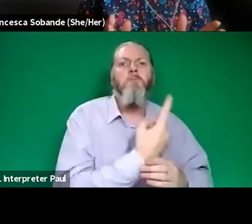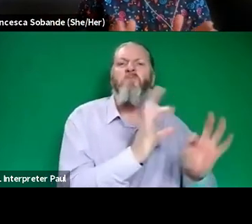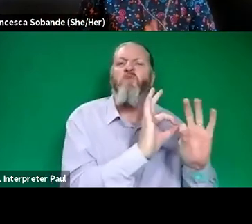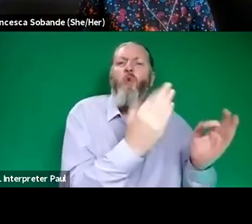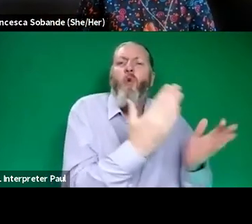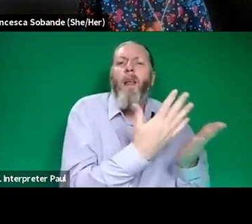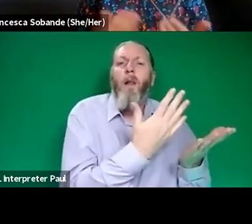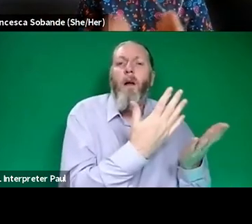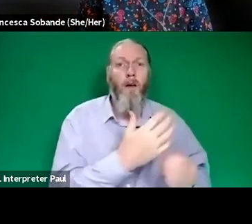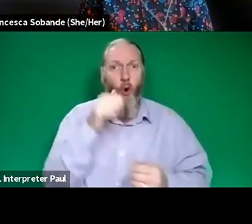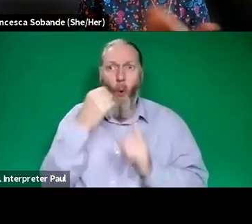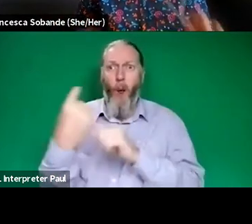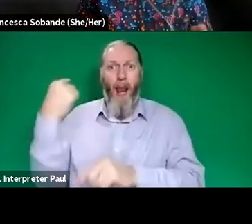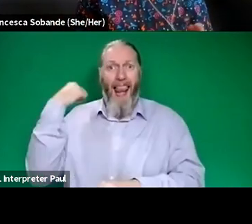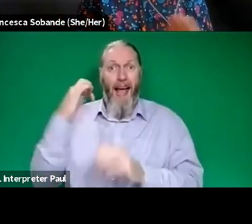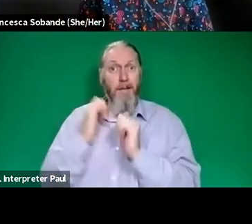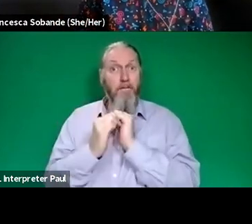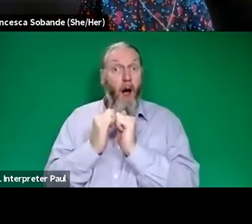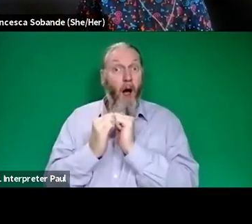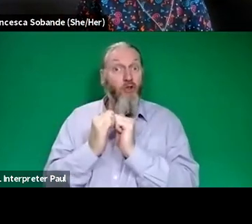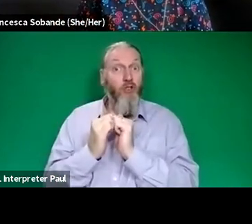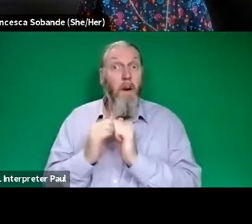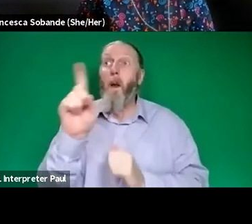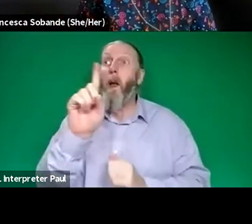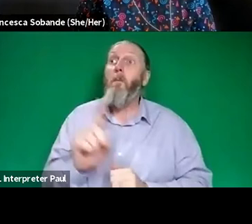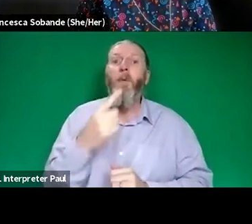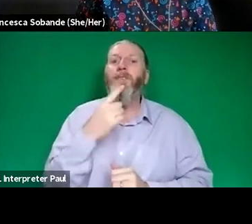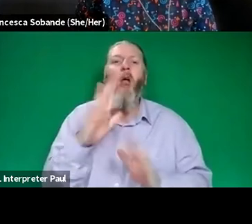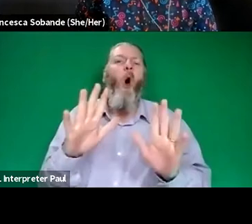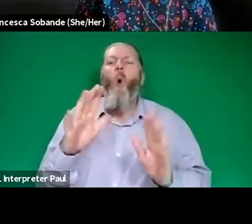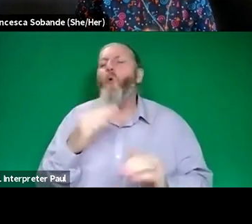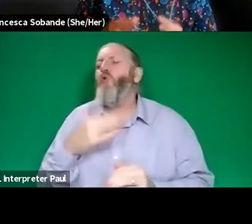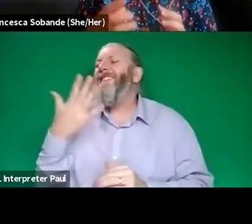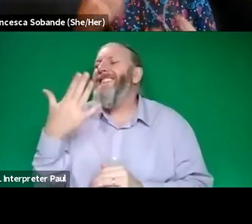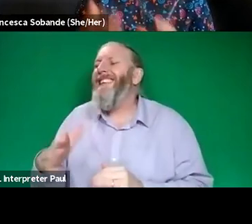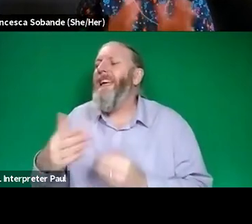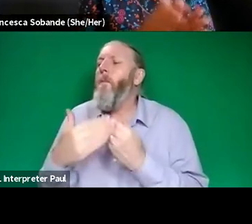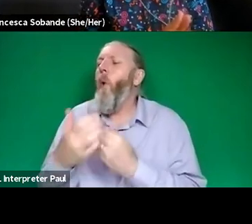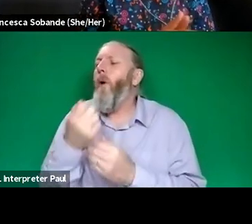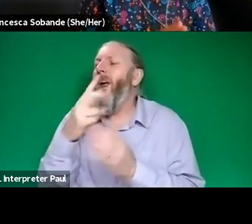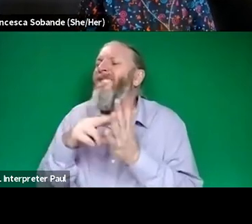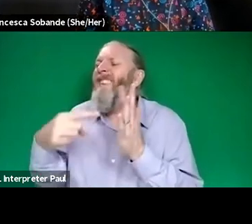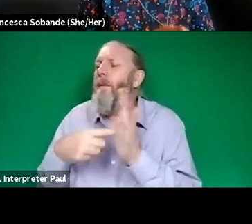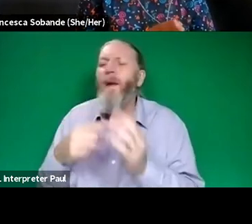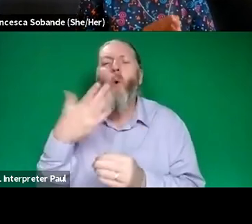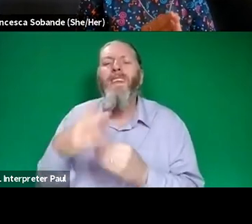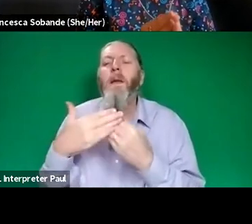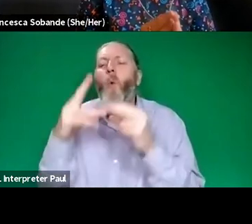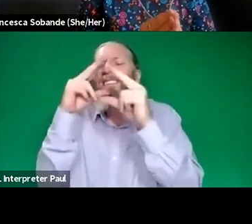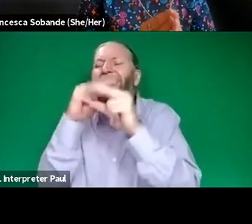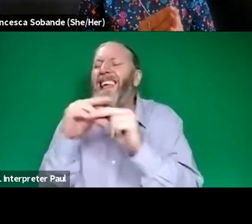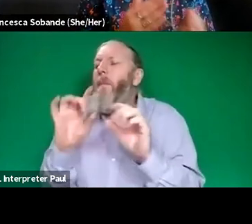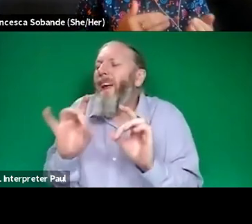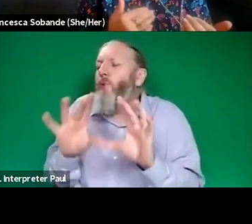even around. And people were still being told to take more vitamins and try and get more sleep. So I was reflecting on relational power and